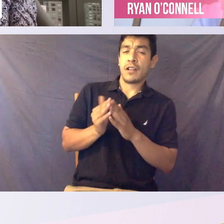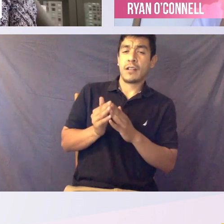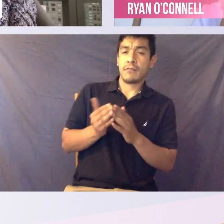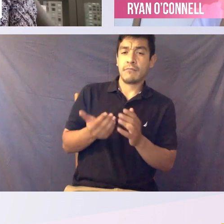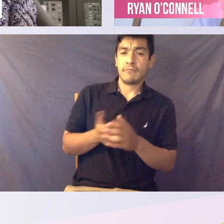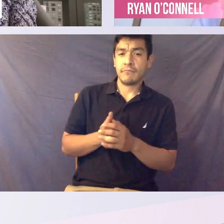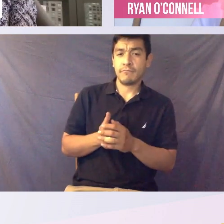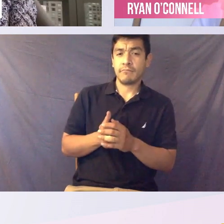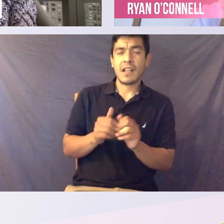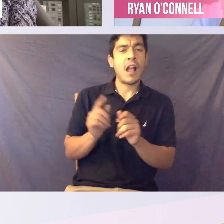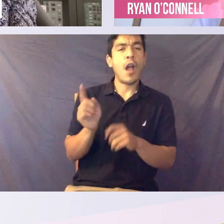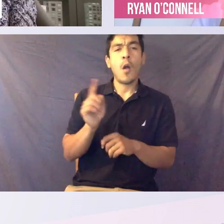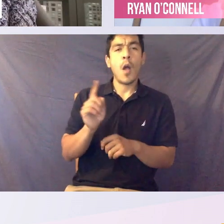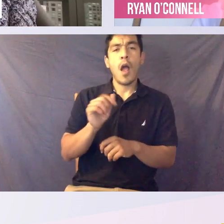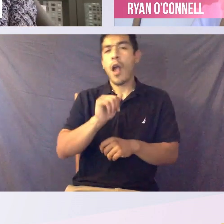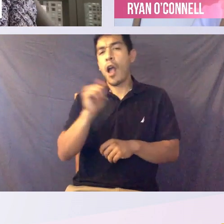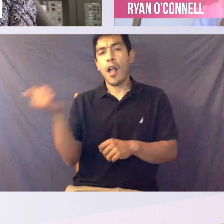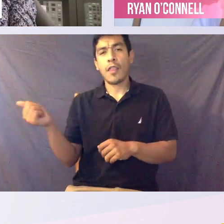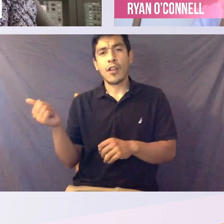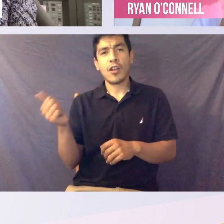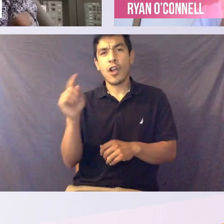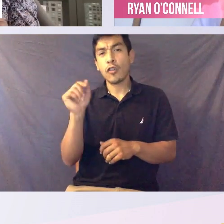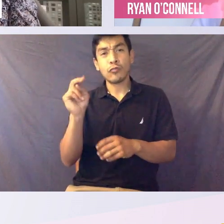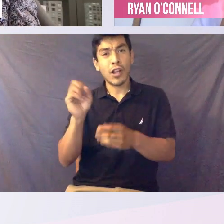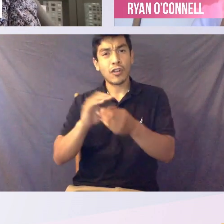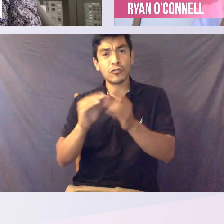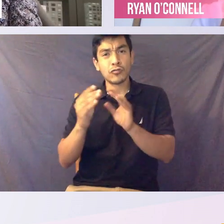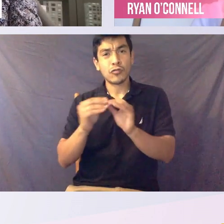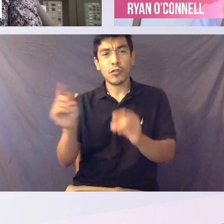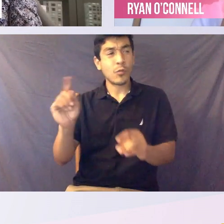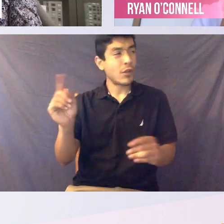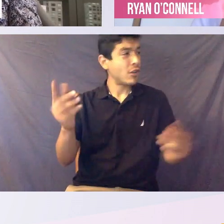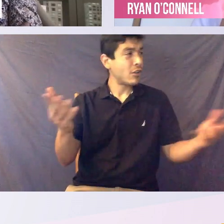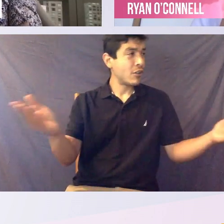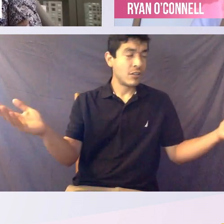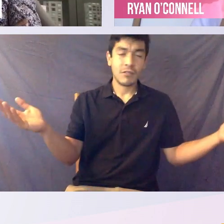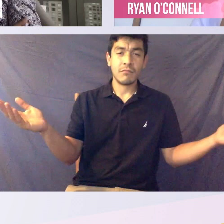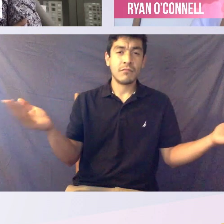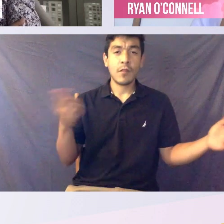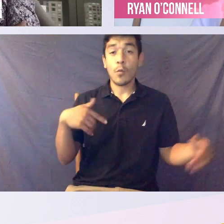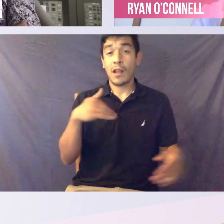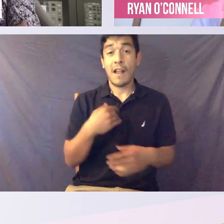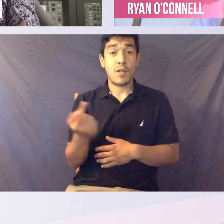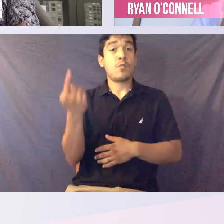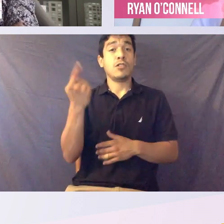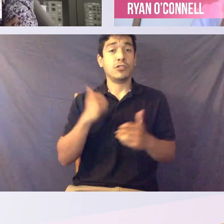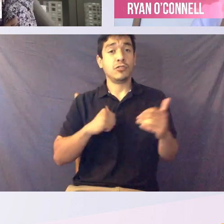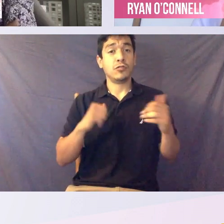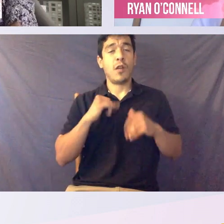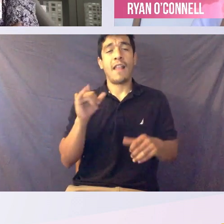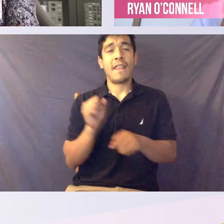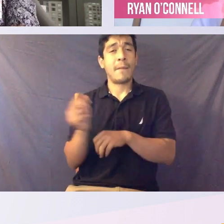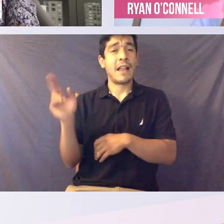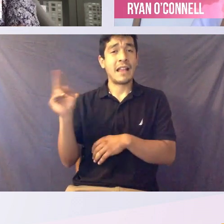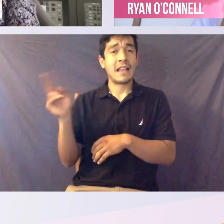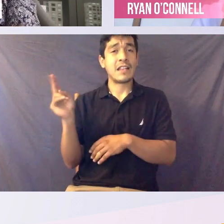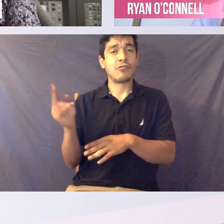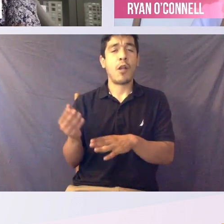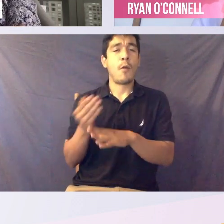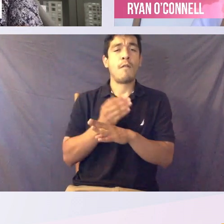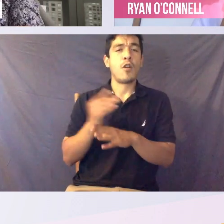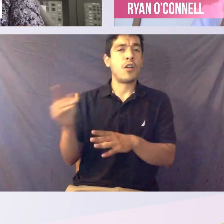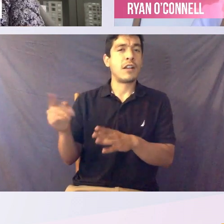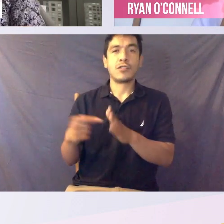where are all the other trans narratives, right? So it's like, we have a show that made history before it ever even